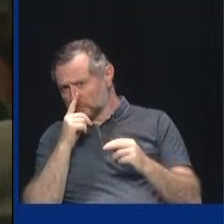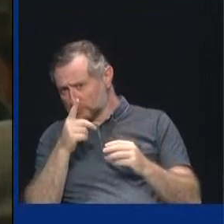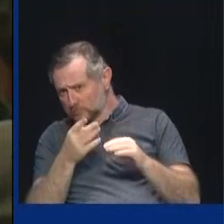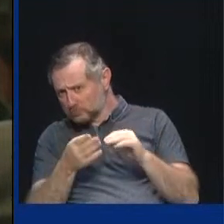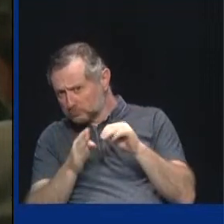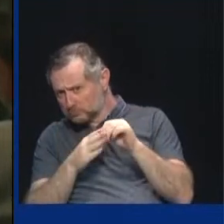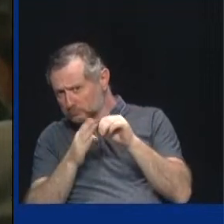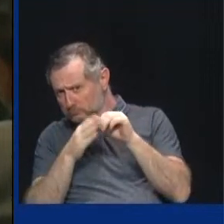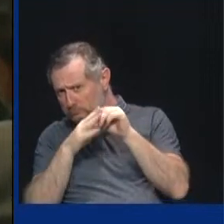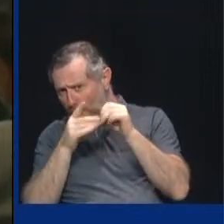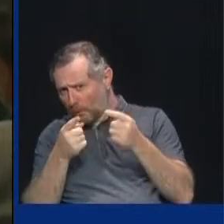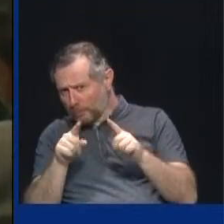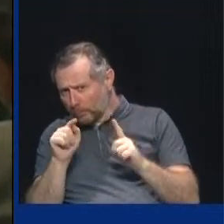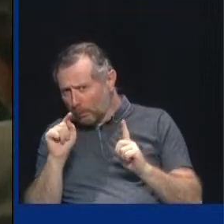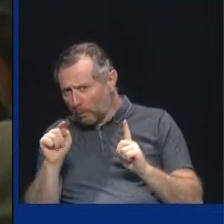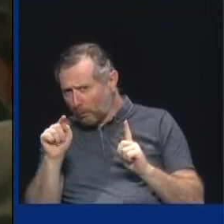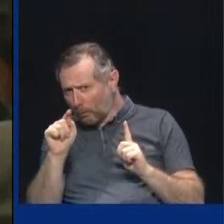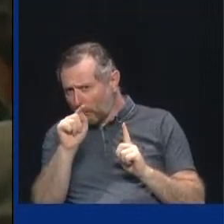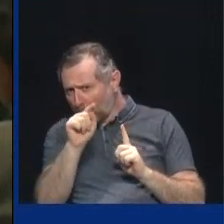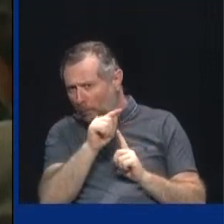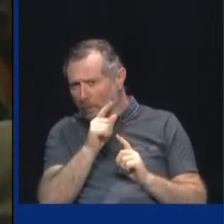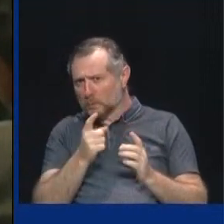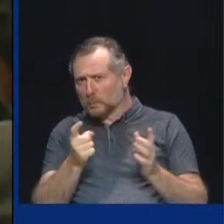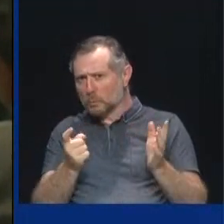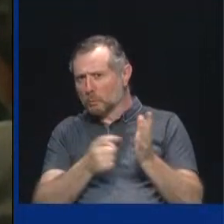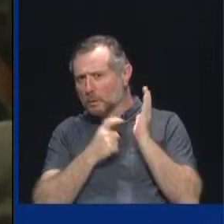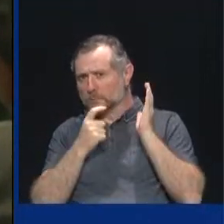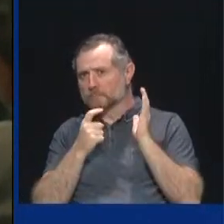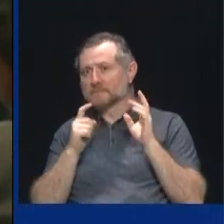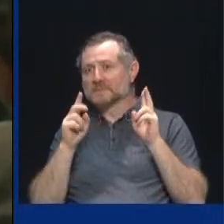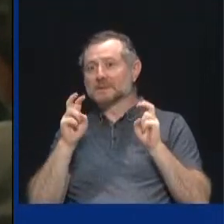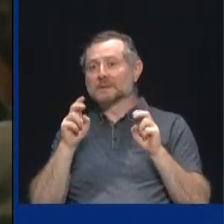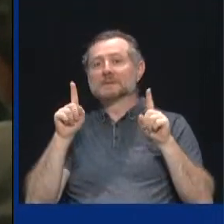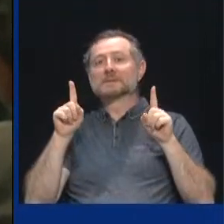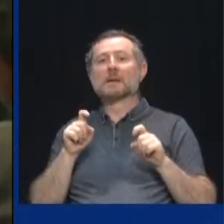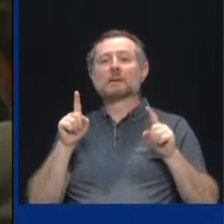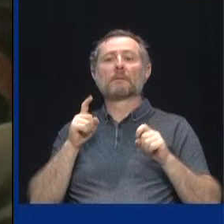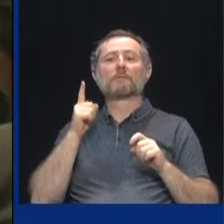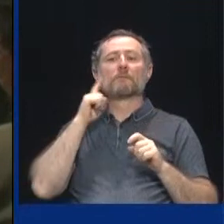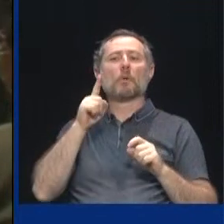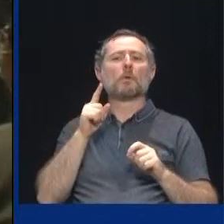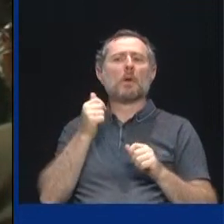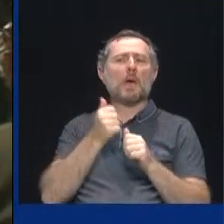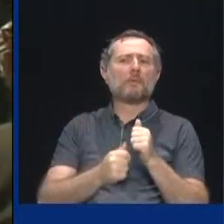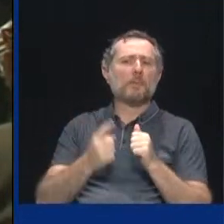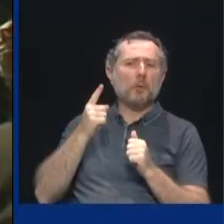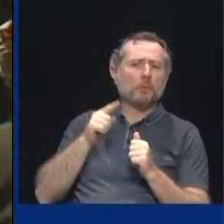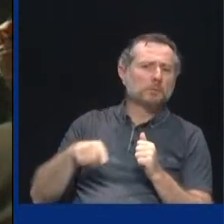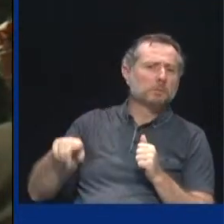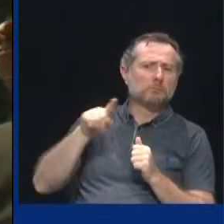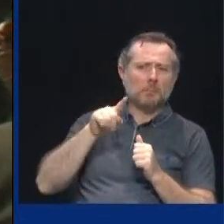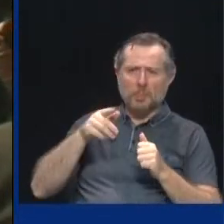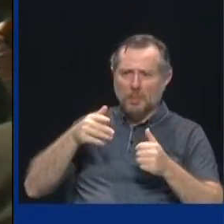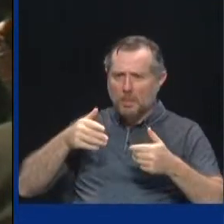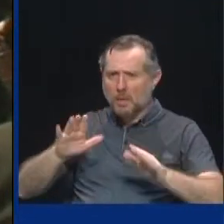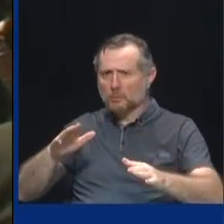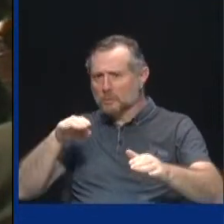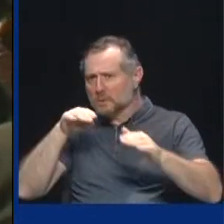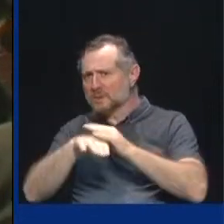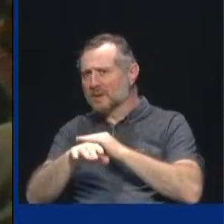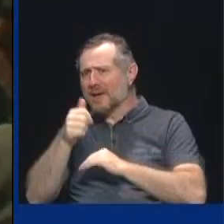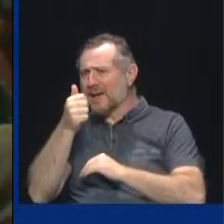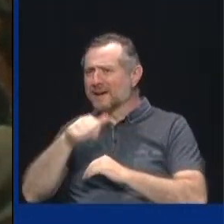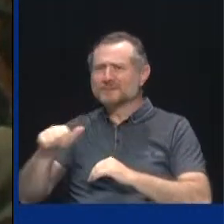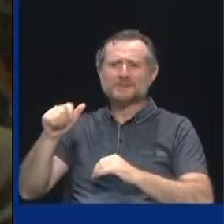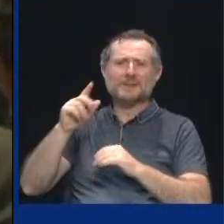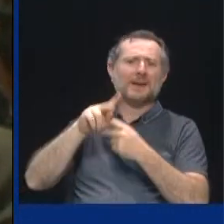they're requiring a so-called passport for anybody to be allowed in any sort of public venue. Is that something you